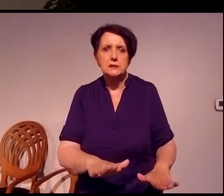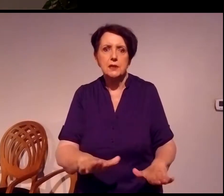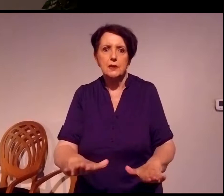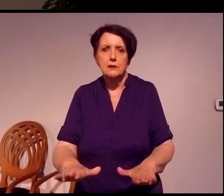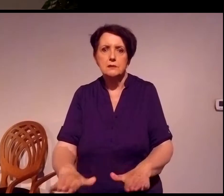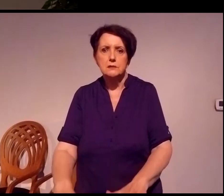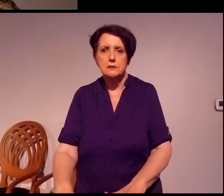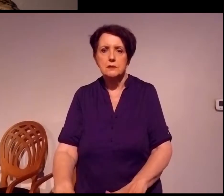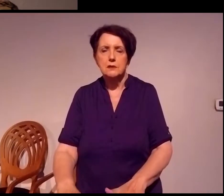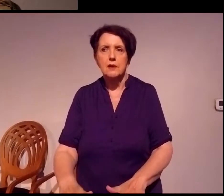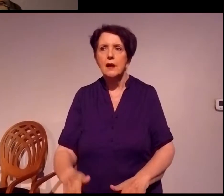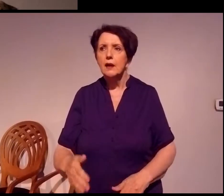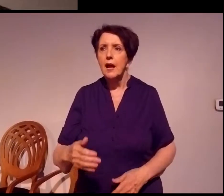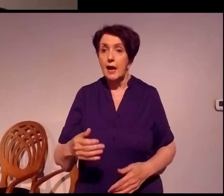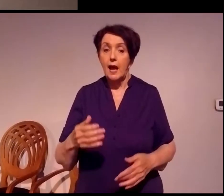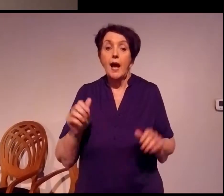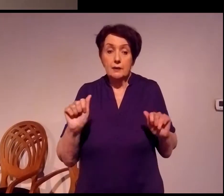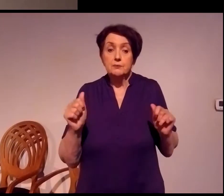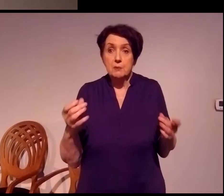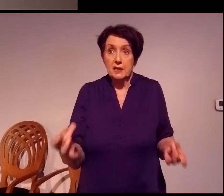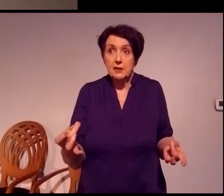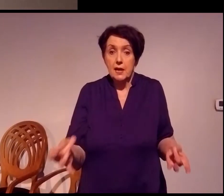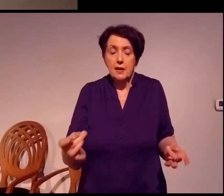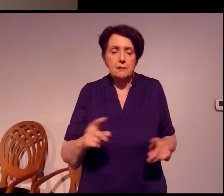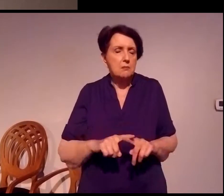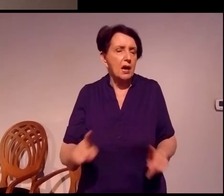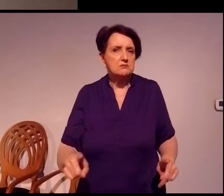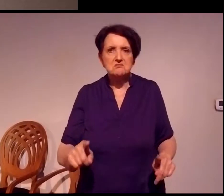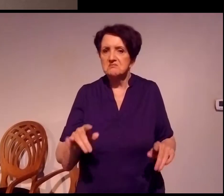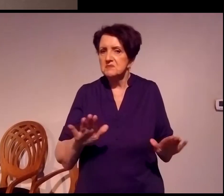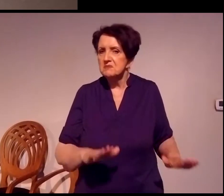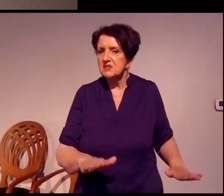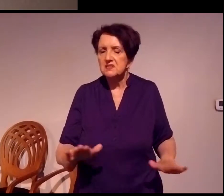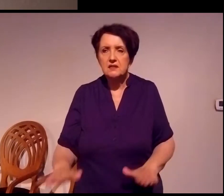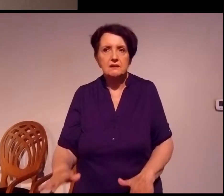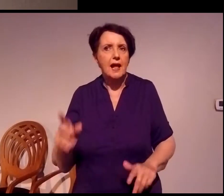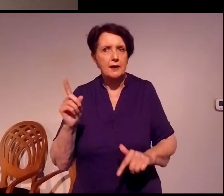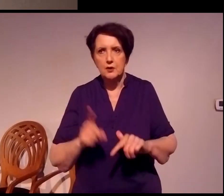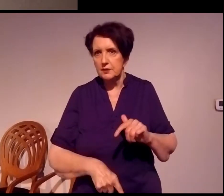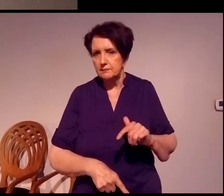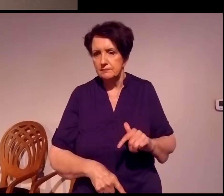still because with nothing to do, who was I?